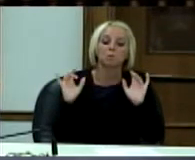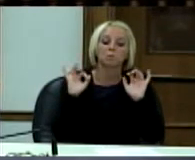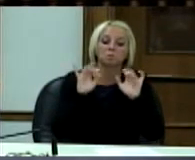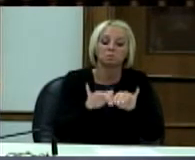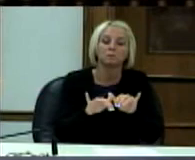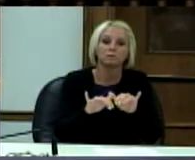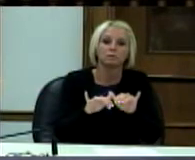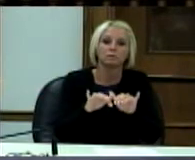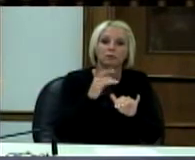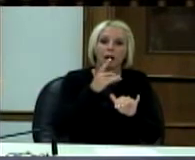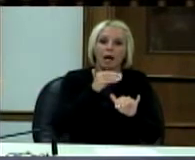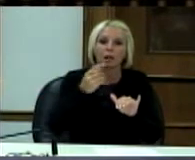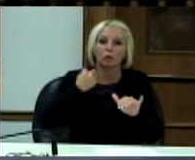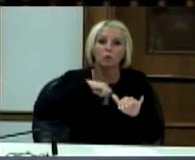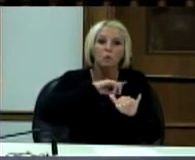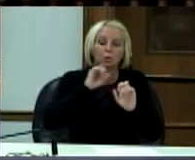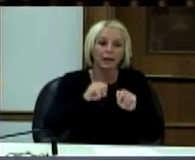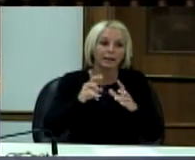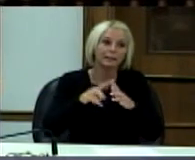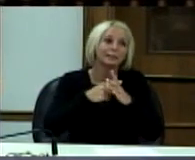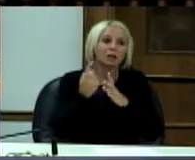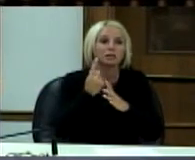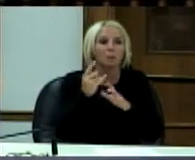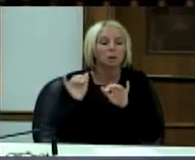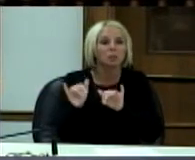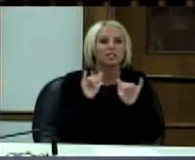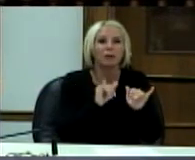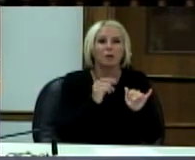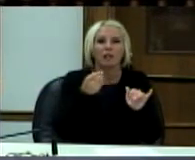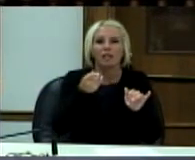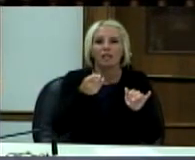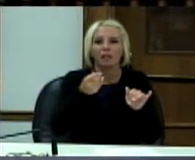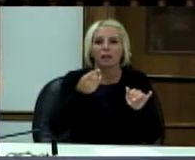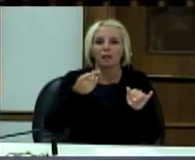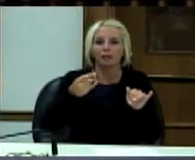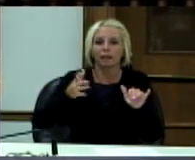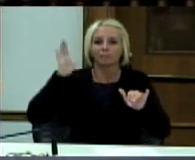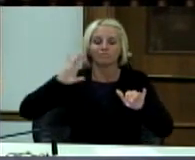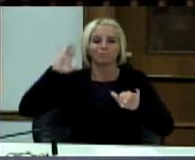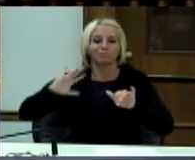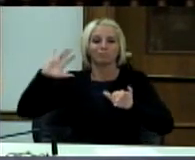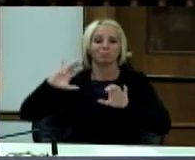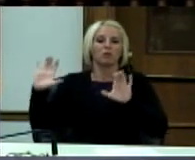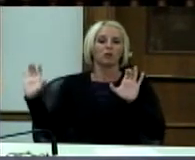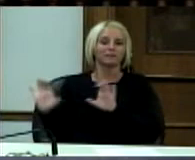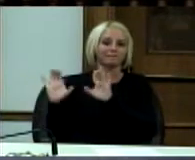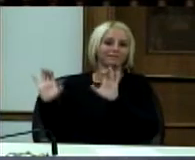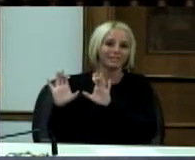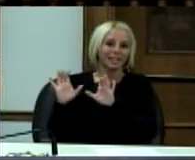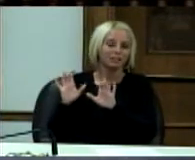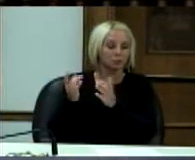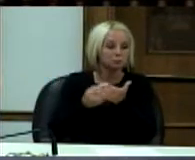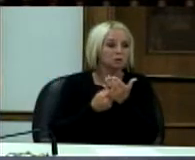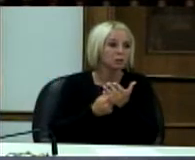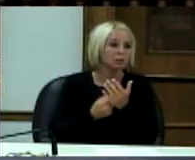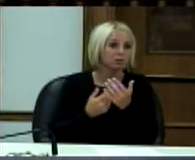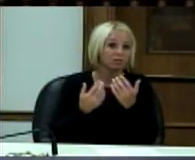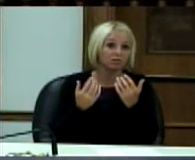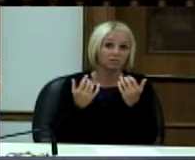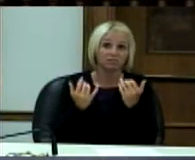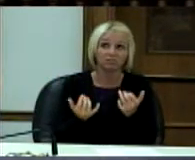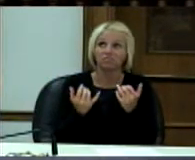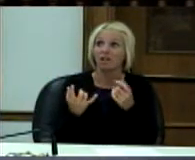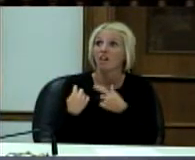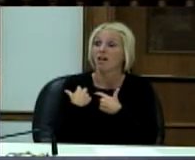and we can start something similar to what they've had in the past. And that's been a discussion at the table now